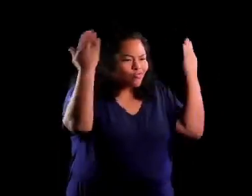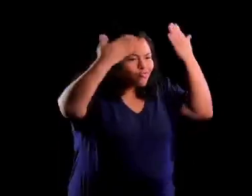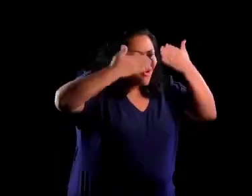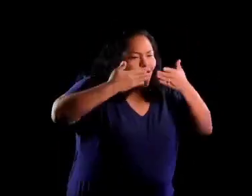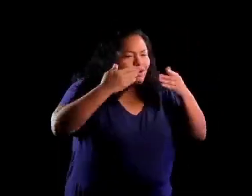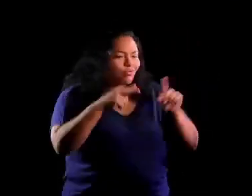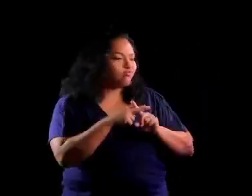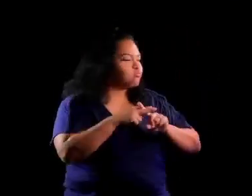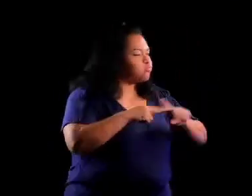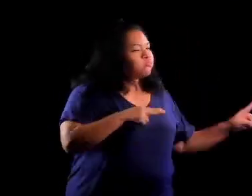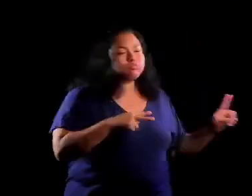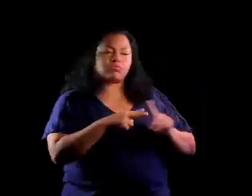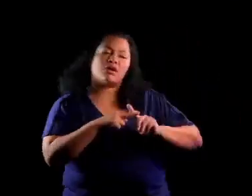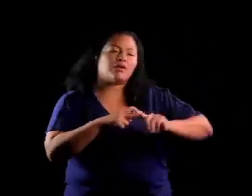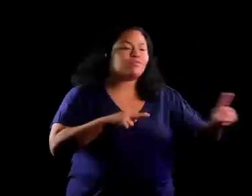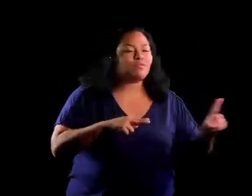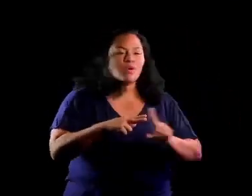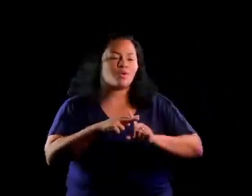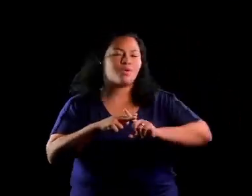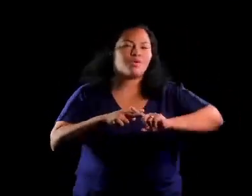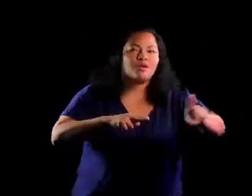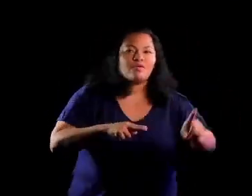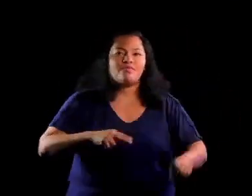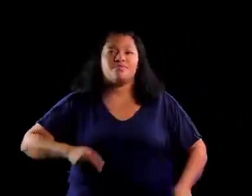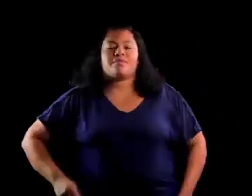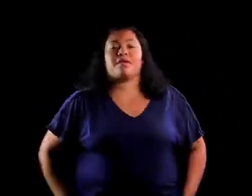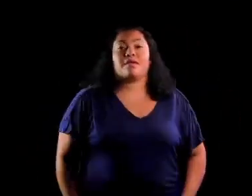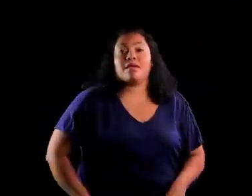I saw darkness run for cover.